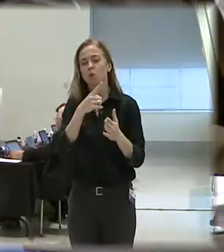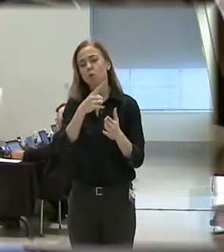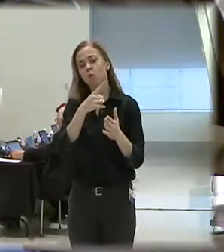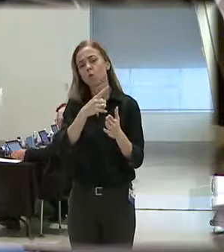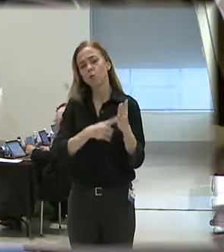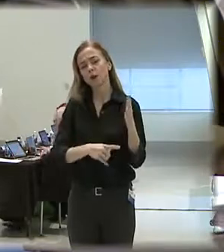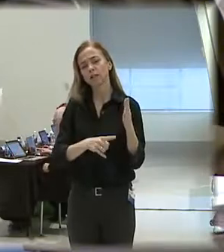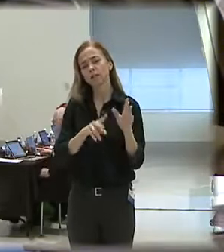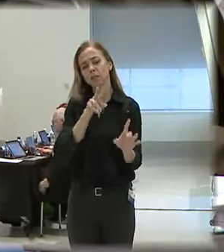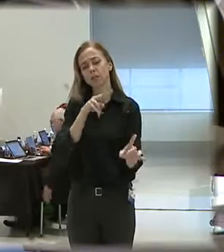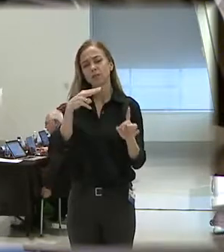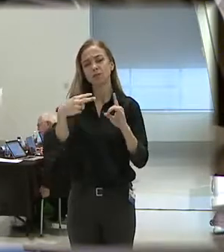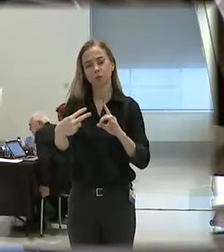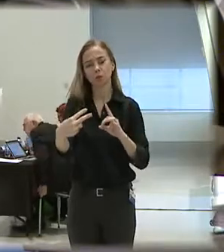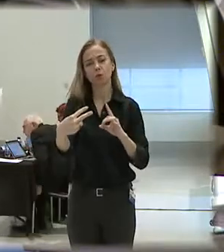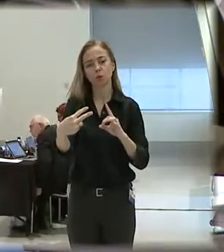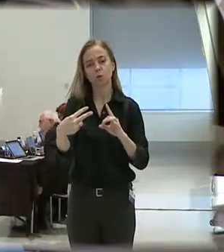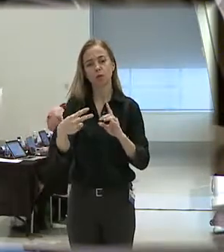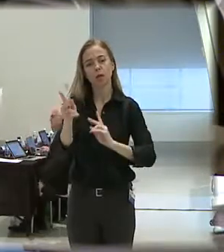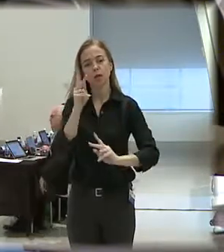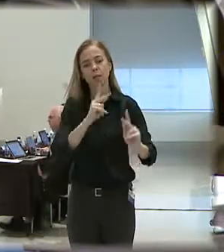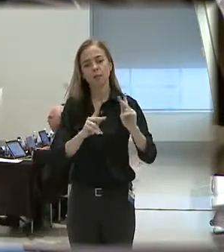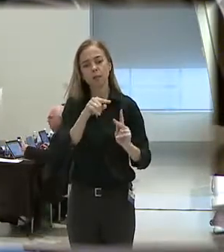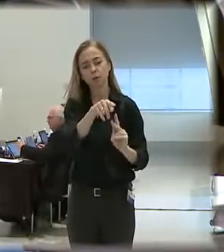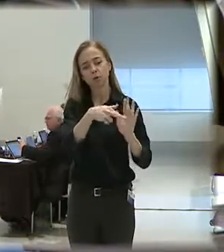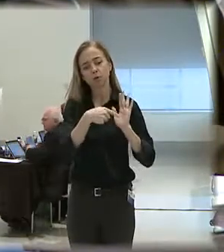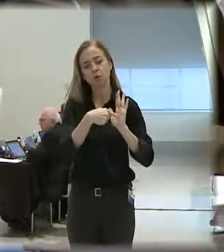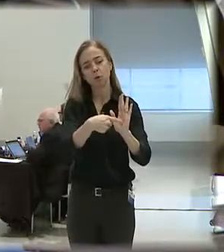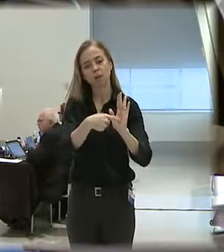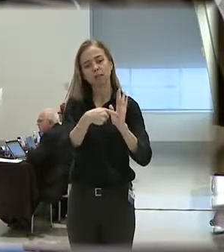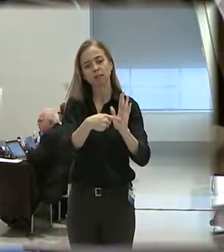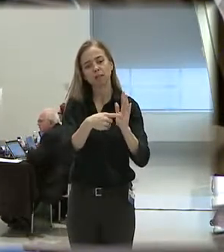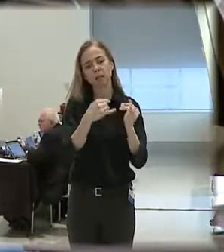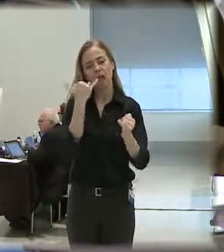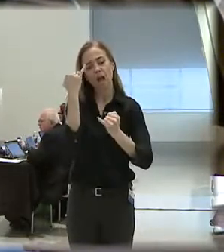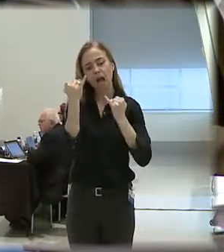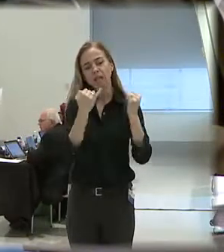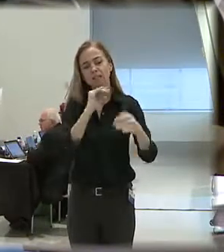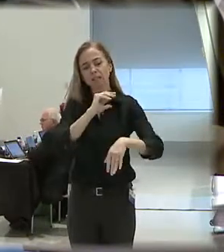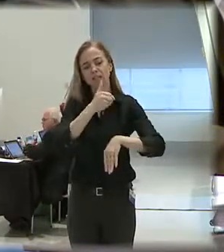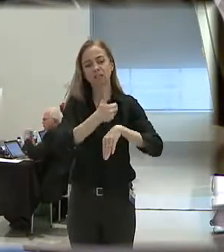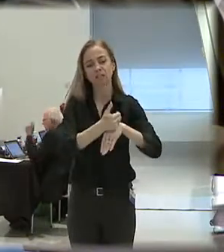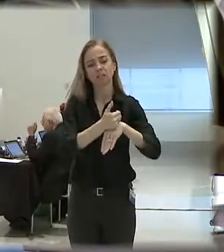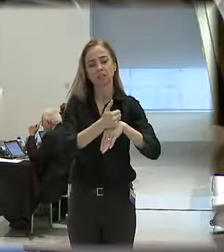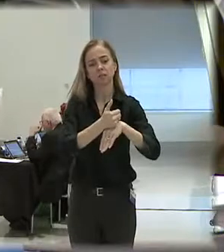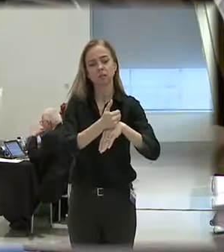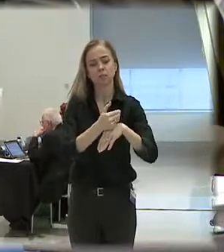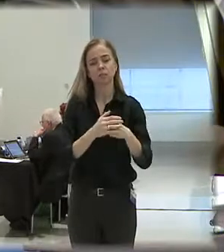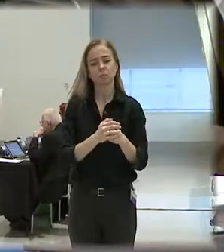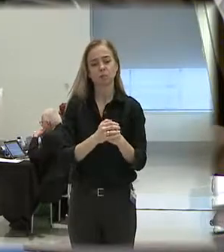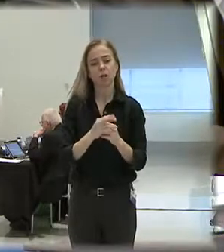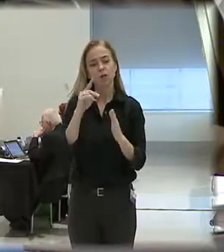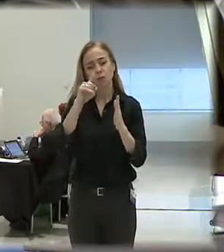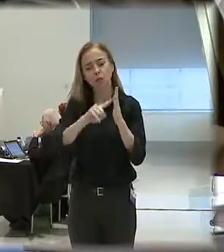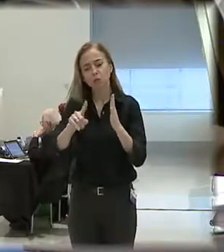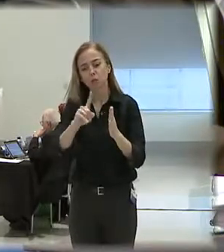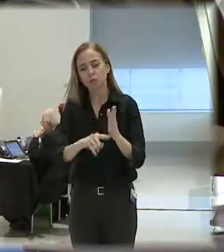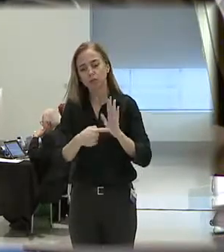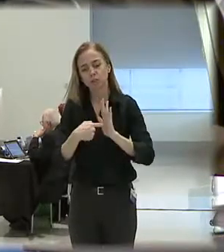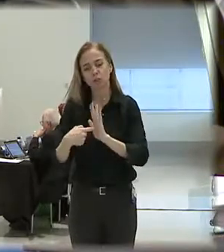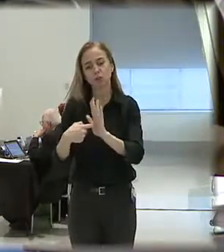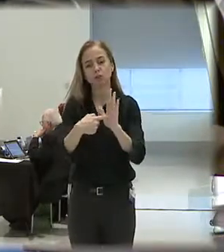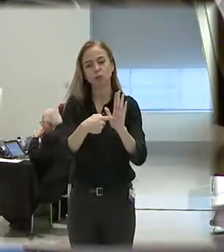view is of the folks you represent about ideas like that. And Chief Medlock says there's research that shows